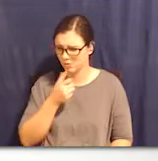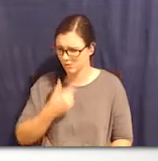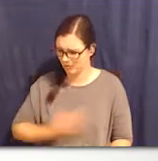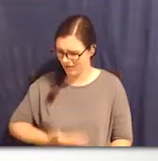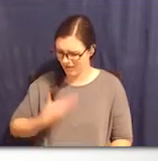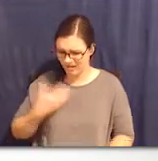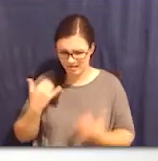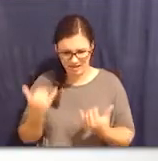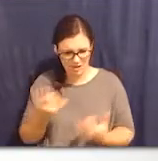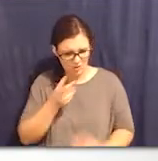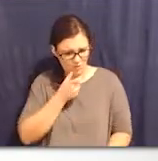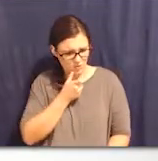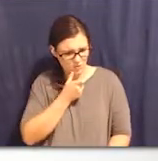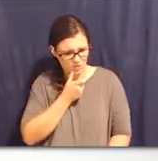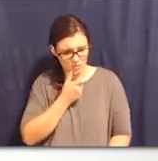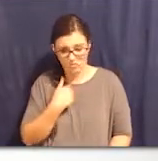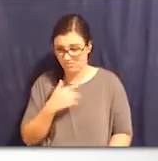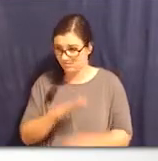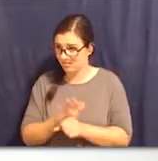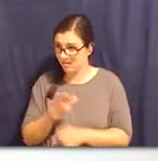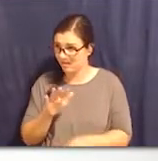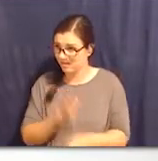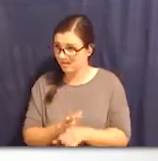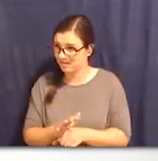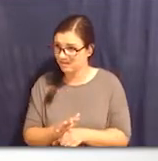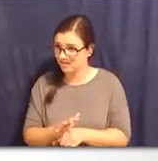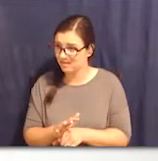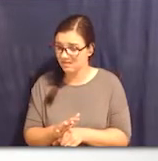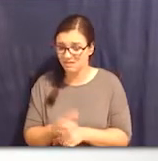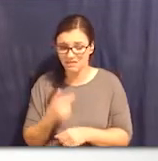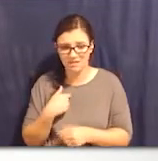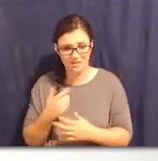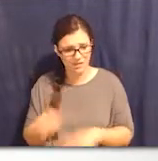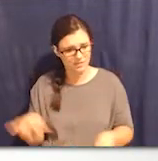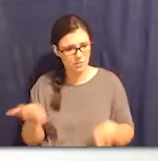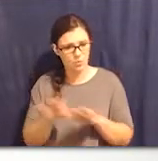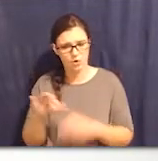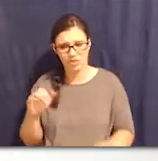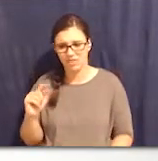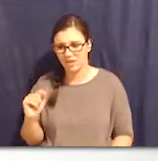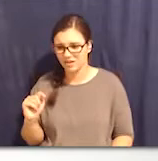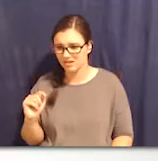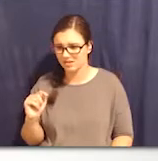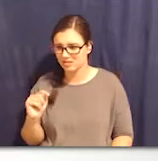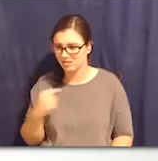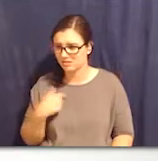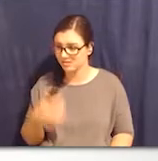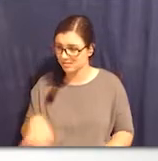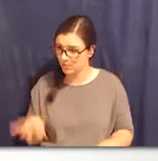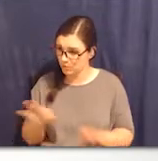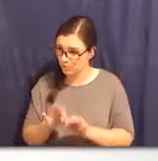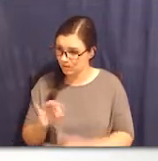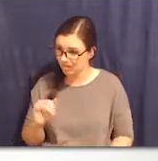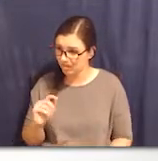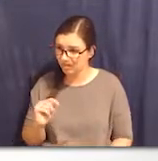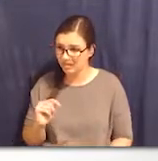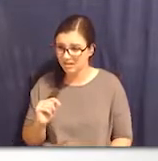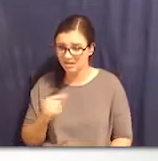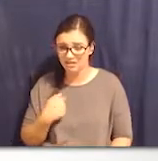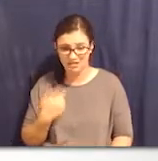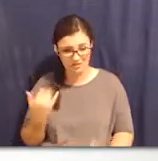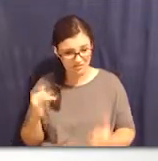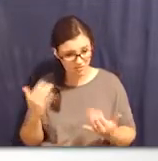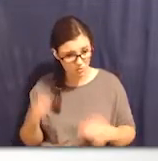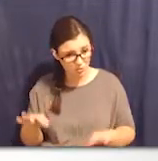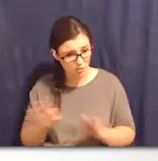Asking myself, who am I now? Am I enough? Am I still worth it?